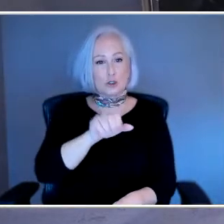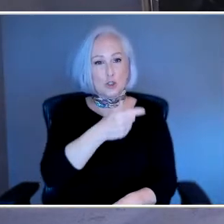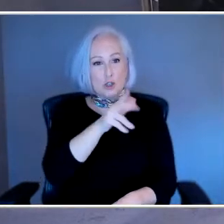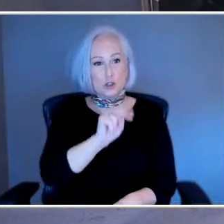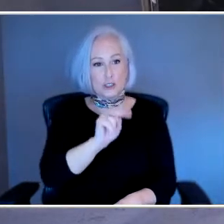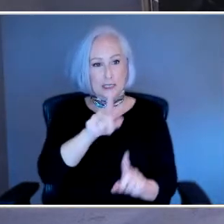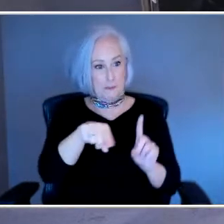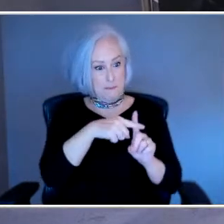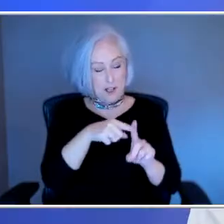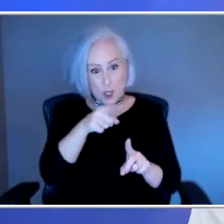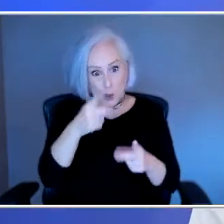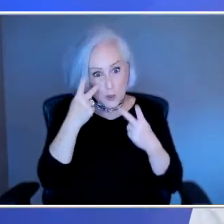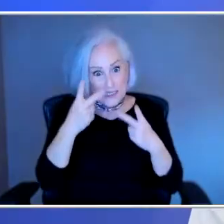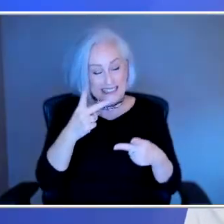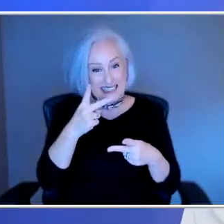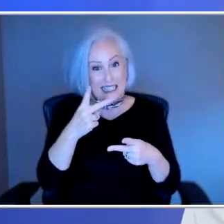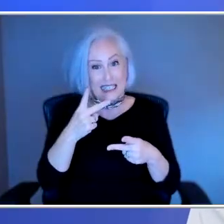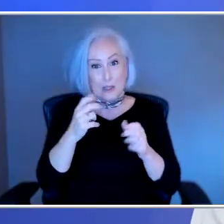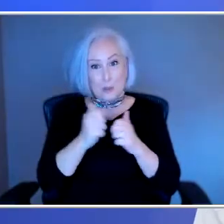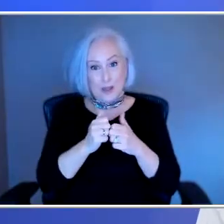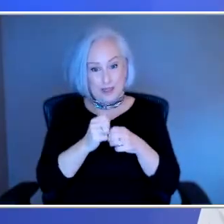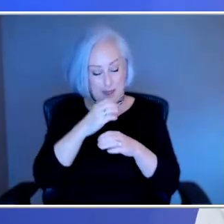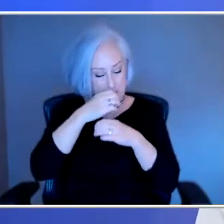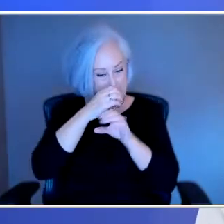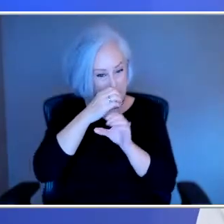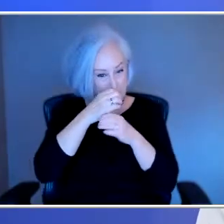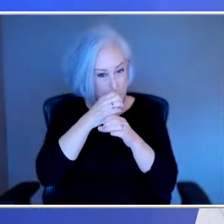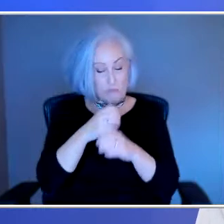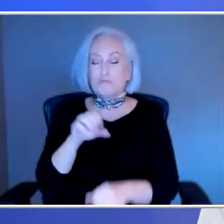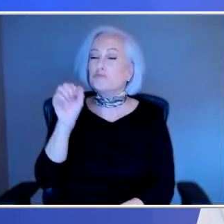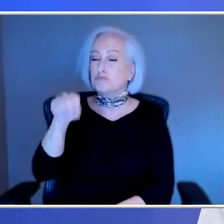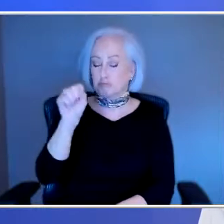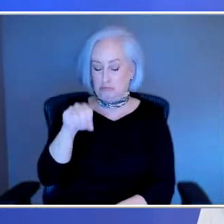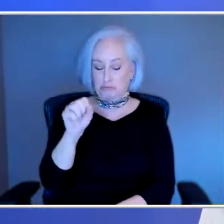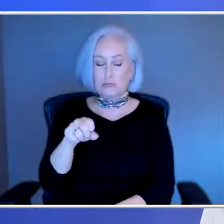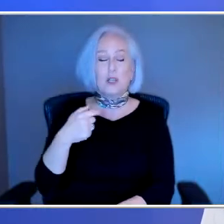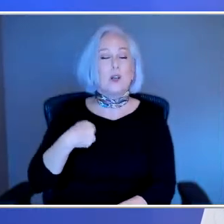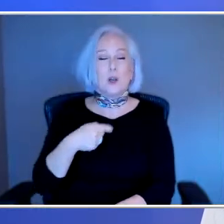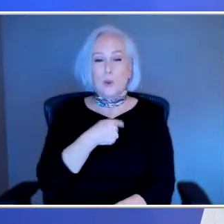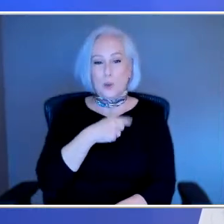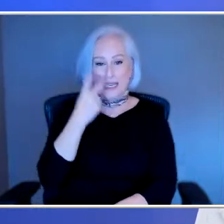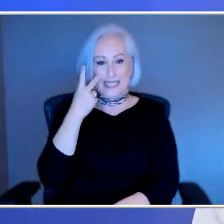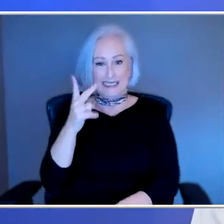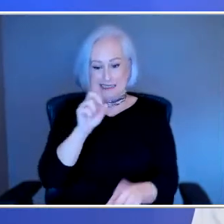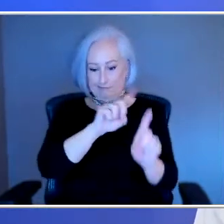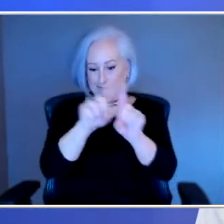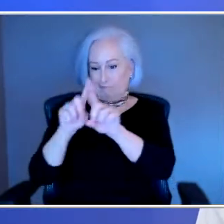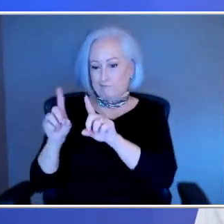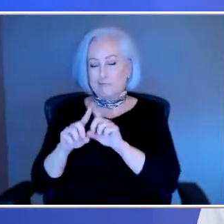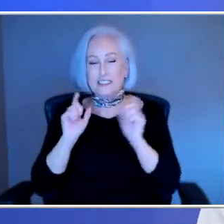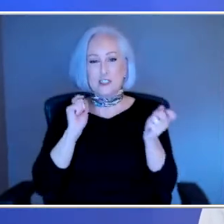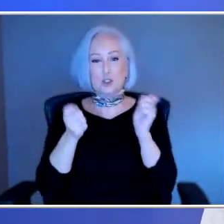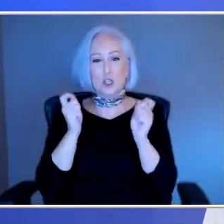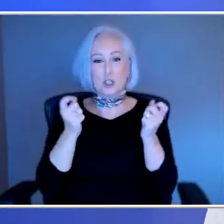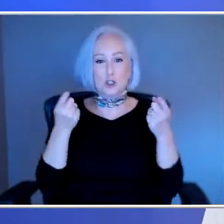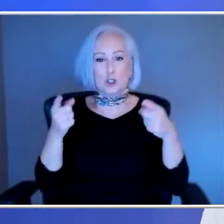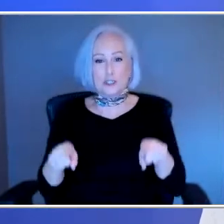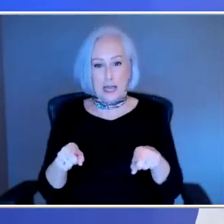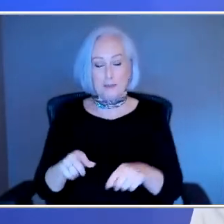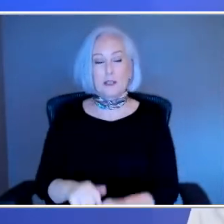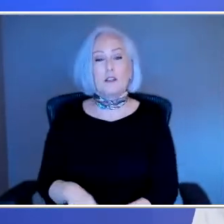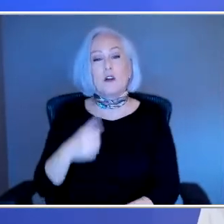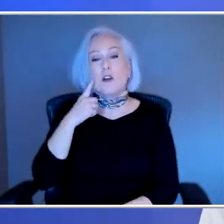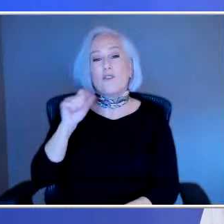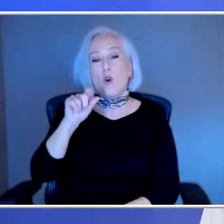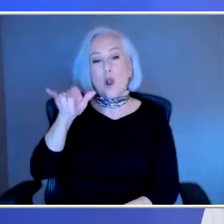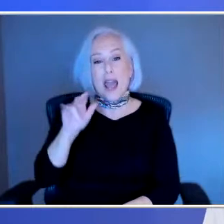microscope? Yeah, under the microscope, we're able to see all these different changes. As in Allison's case, it was triple negative, and